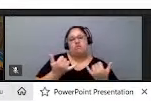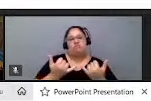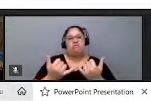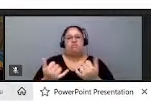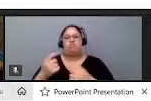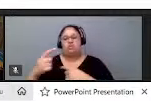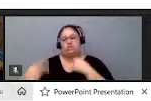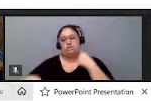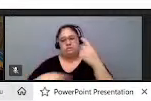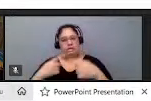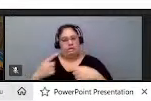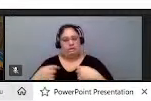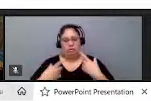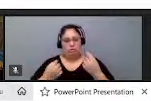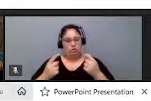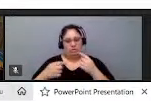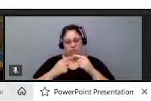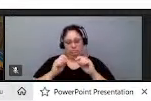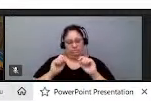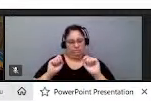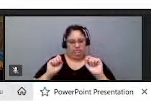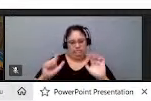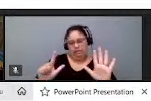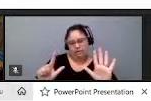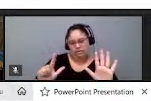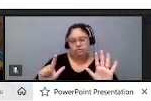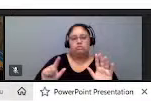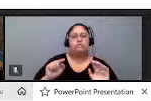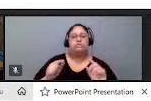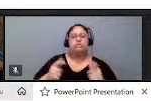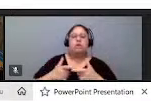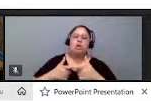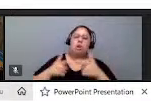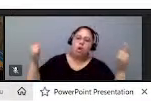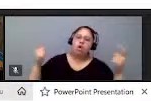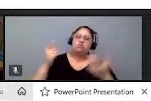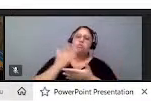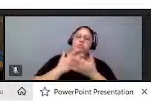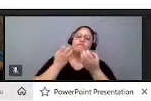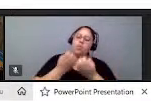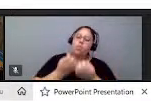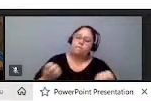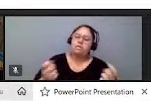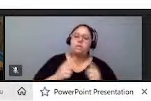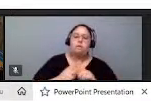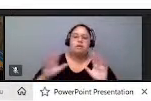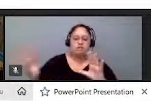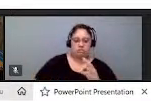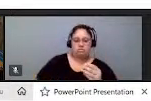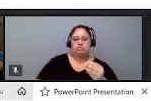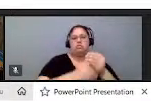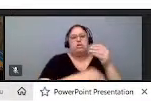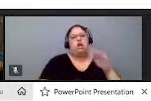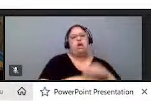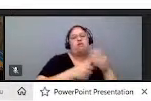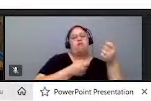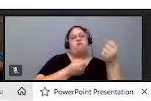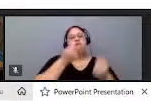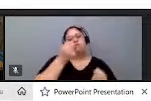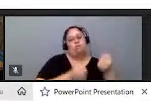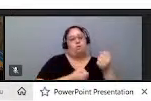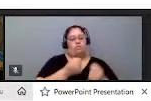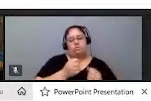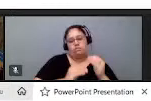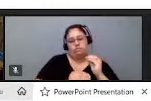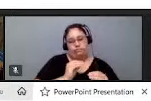cycle we've done roughly about seven um and these are just large pieces of equipment but would classify under Automotive the